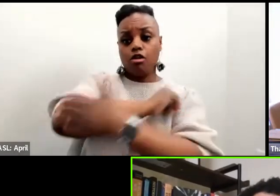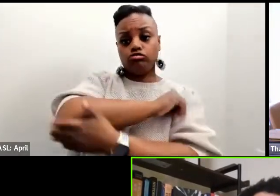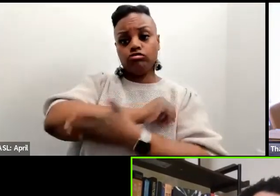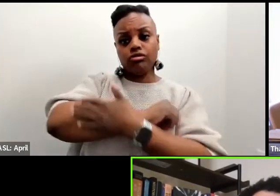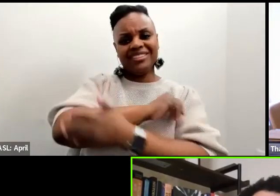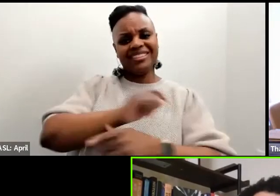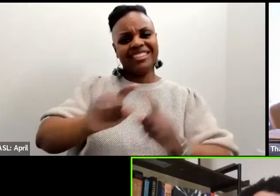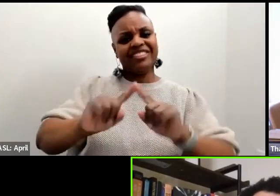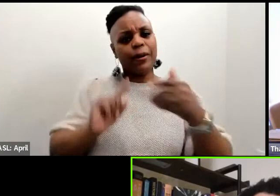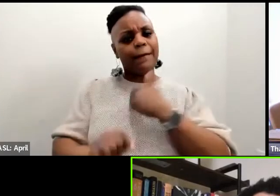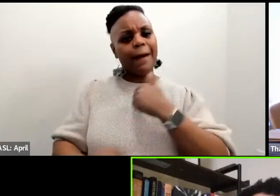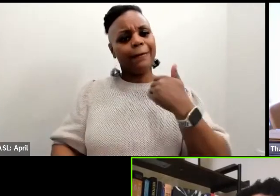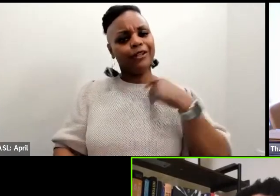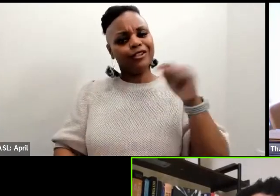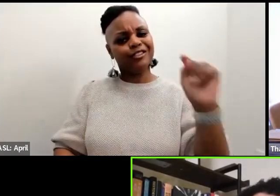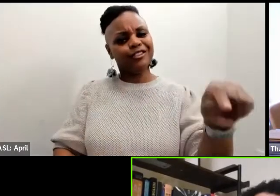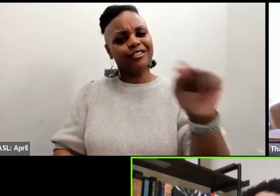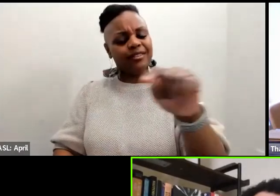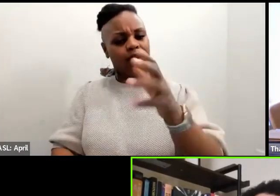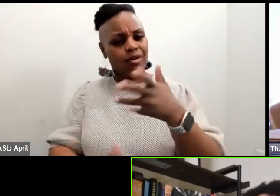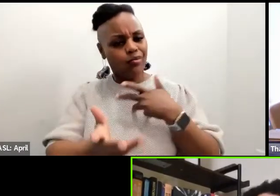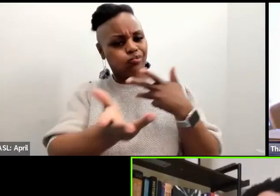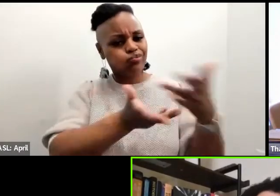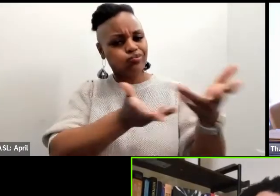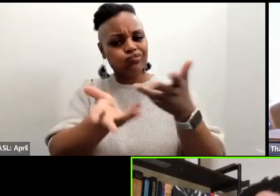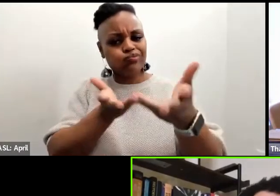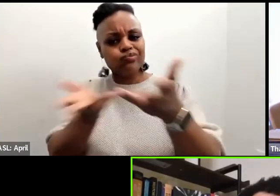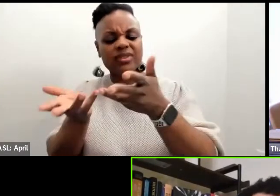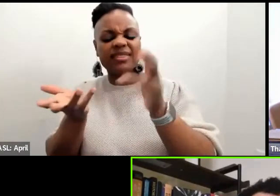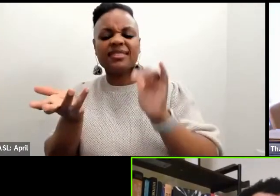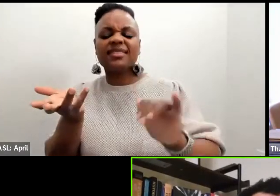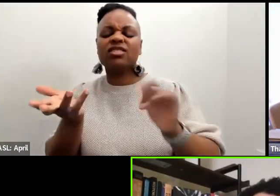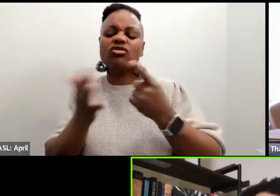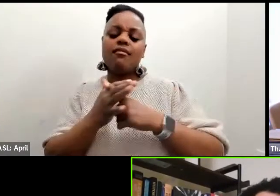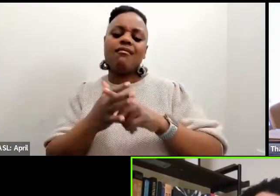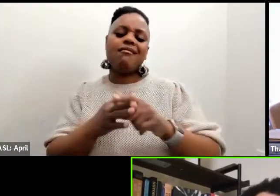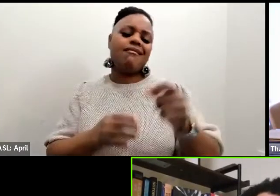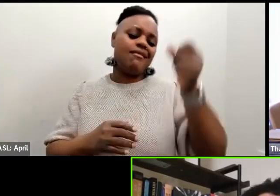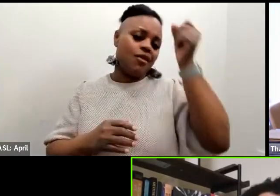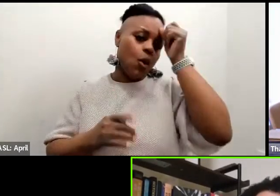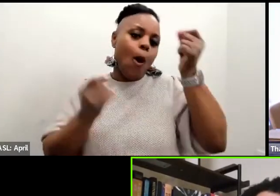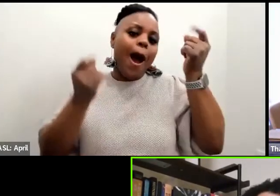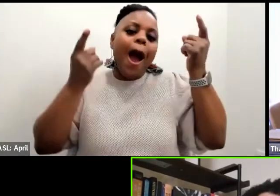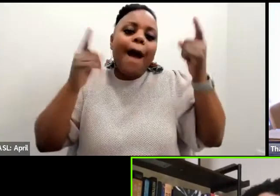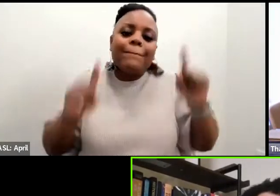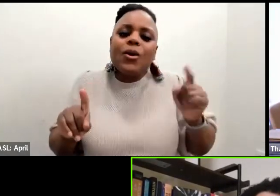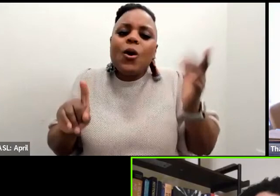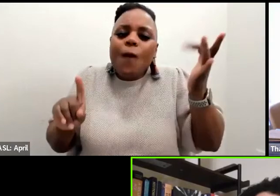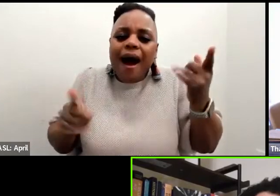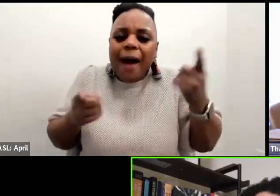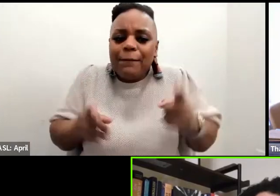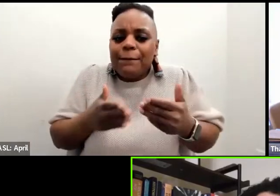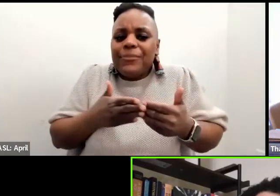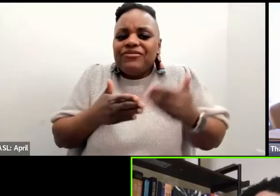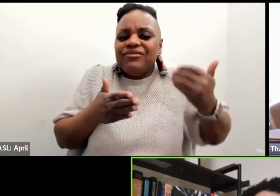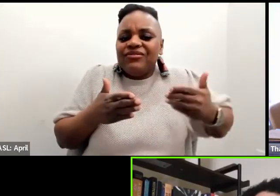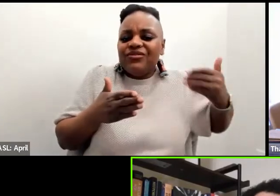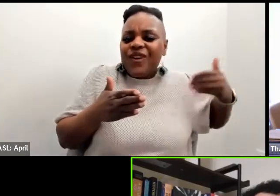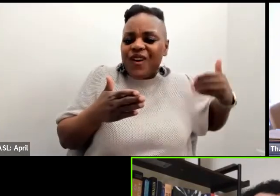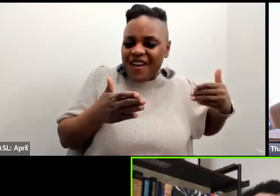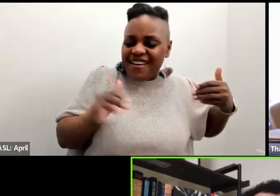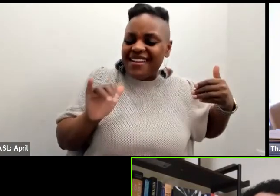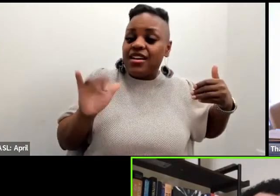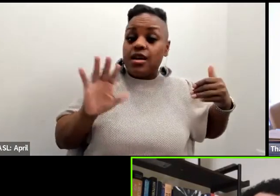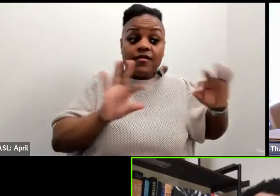start understanding a lot more about the dynamics that happened. These are a group of people whose friends and family members, whose parents were killed, were exiled,